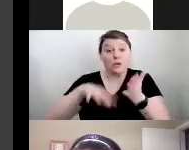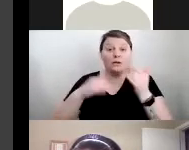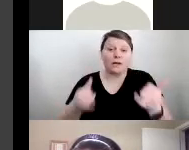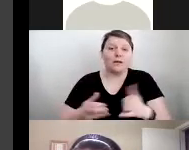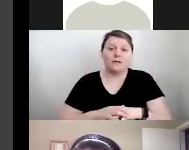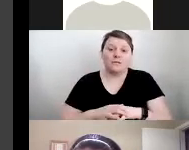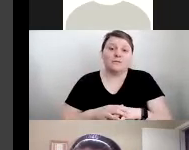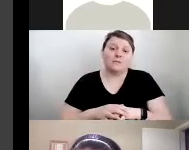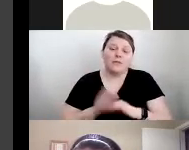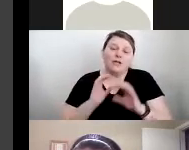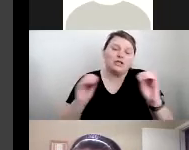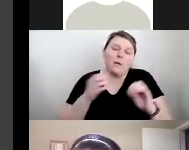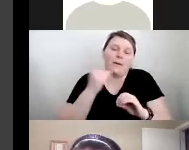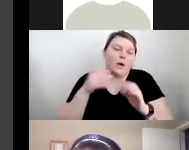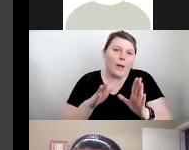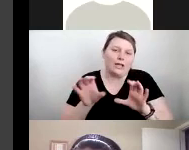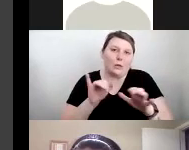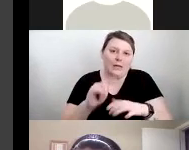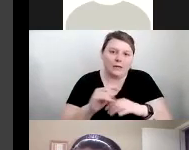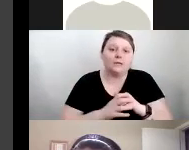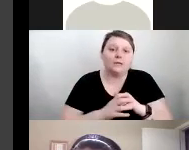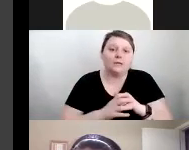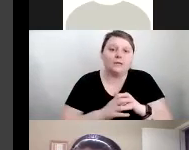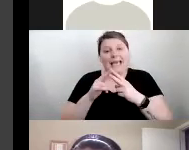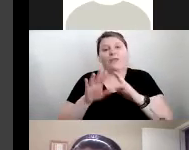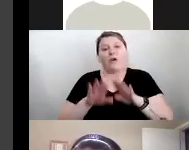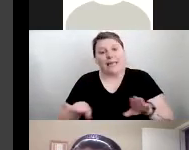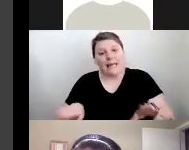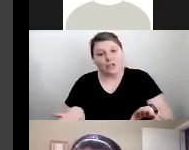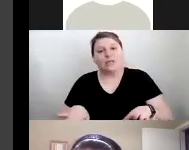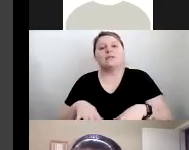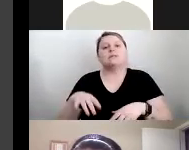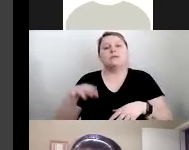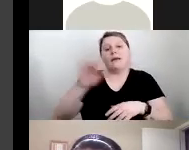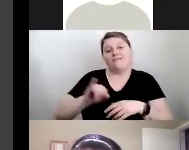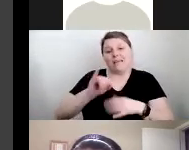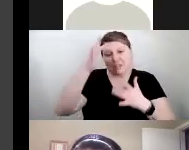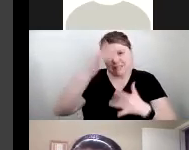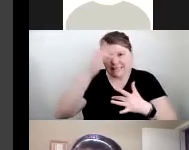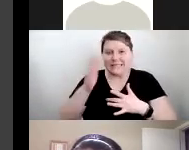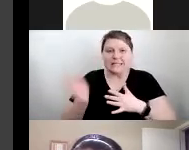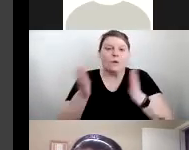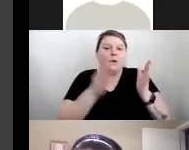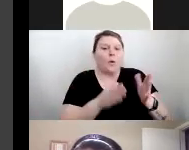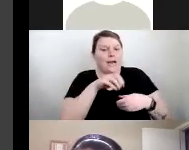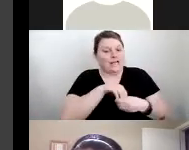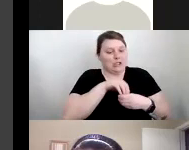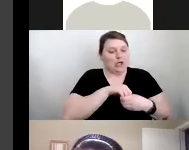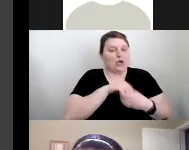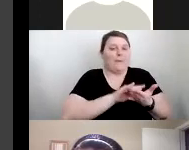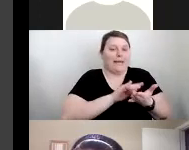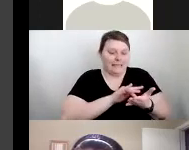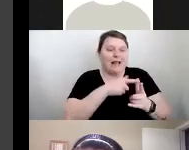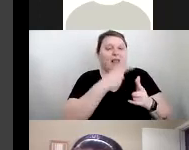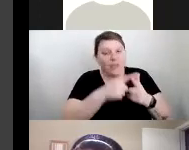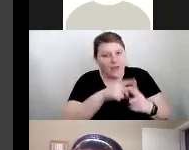better way to do it than either going into pediatrics and then doing infectious diseases, or going into internal medicine and then doing infectious